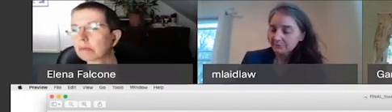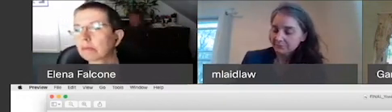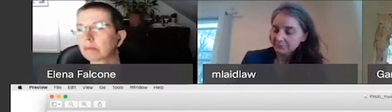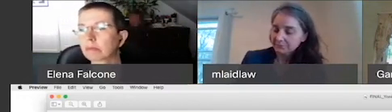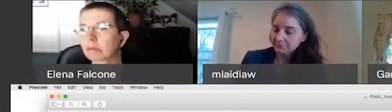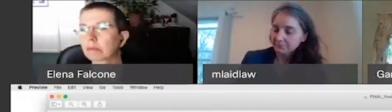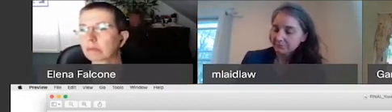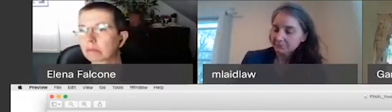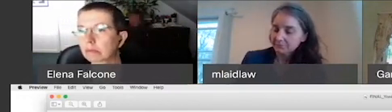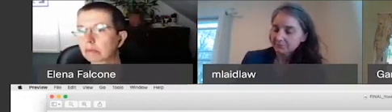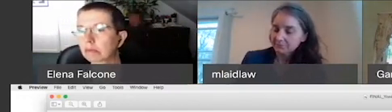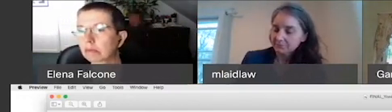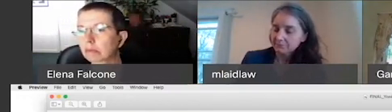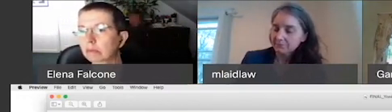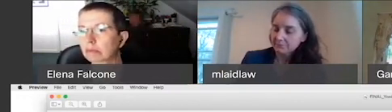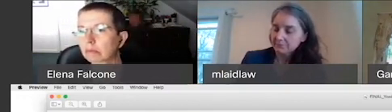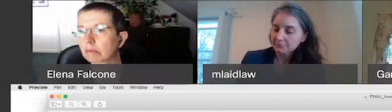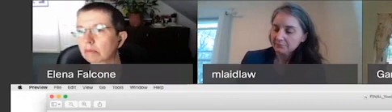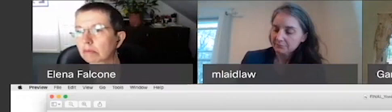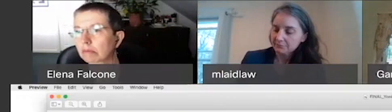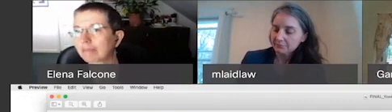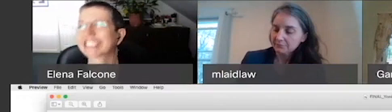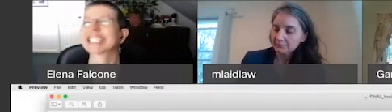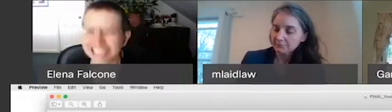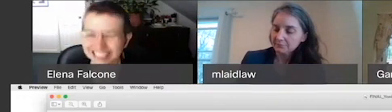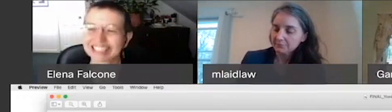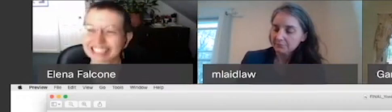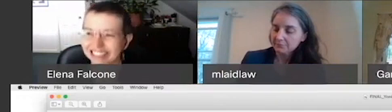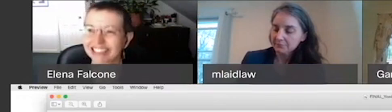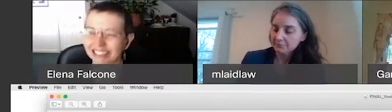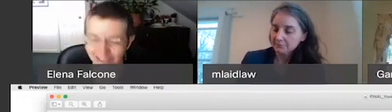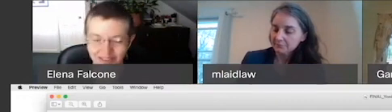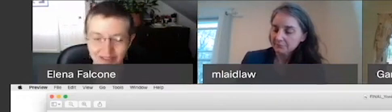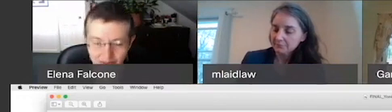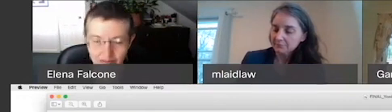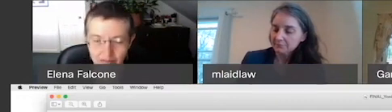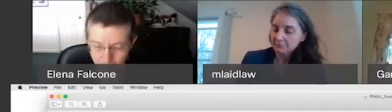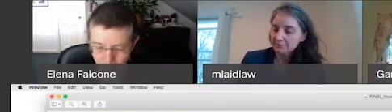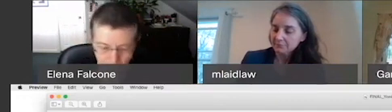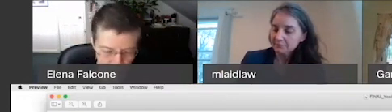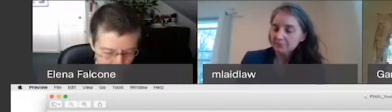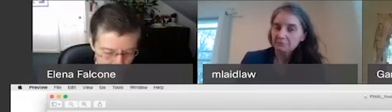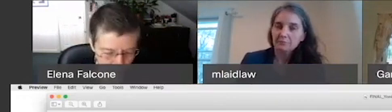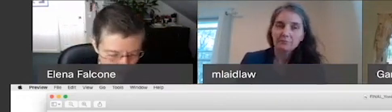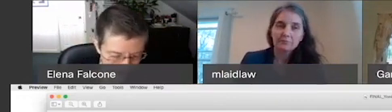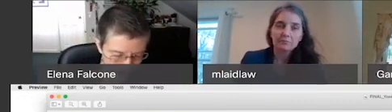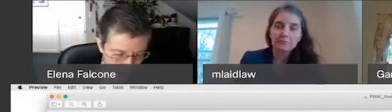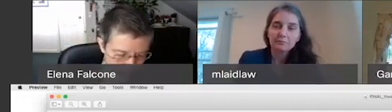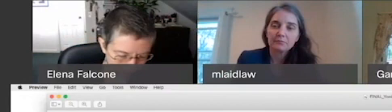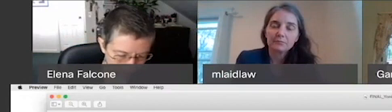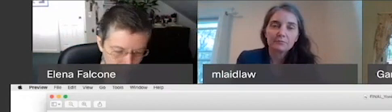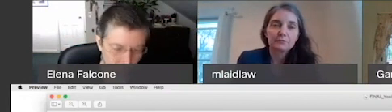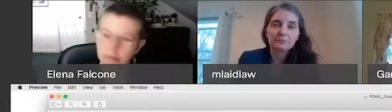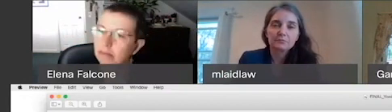bingo and Zoom with the support of the library and working with our NORC program. We're working with Zoom bingo and Zoom chair yoga and